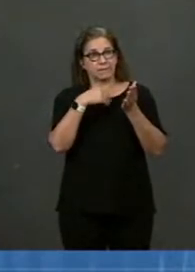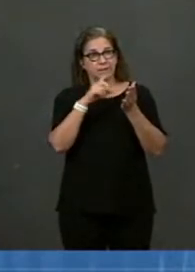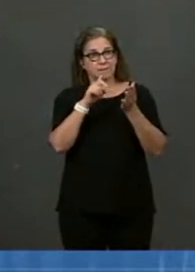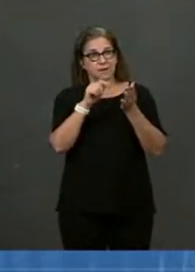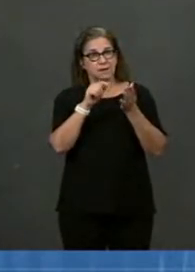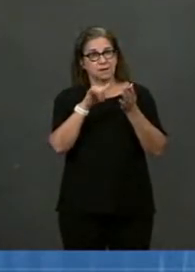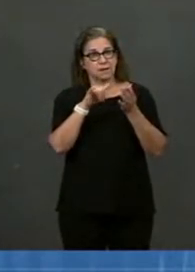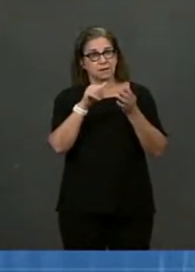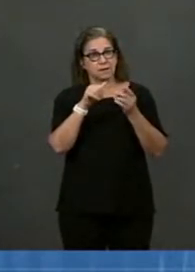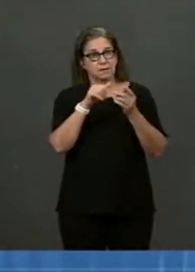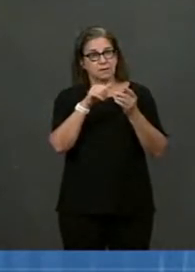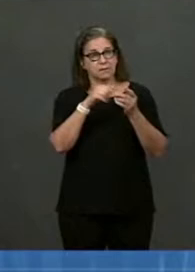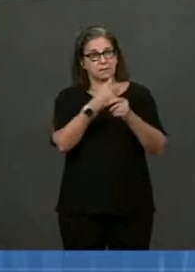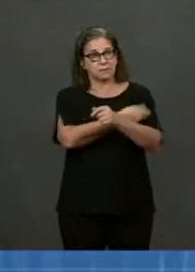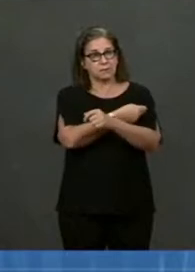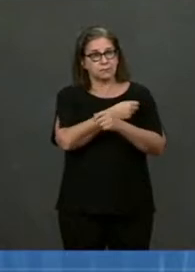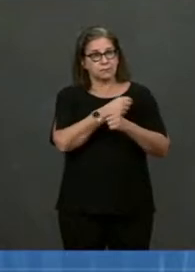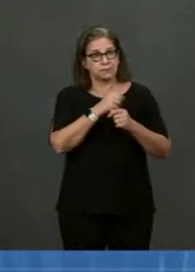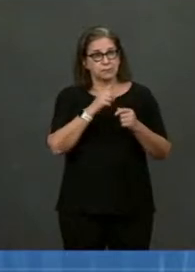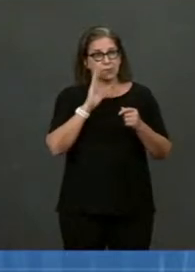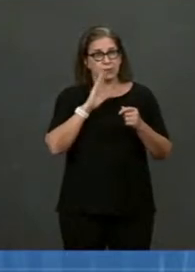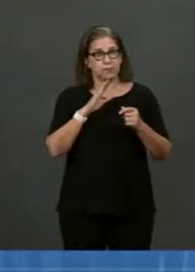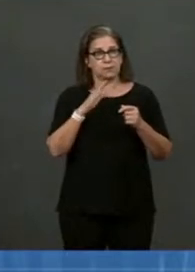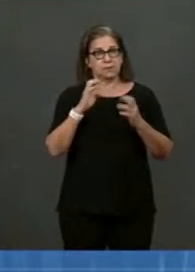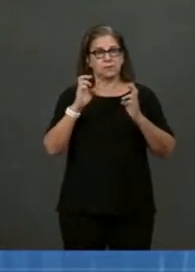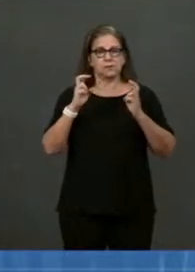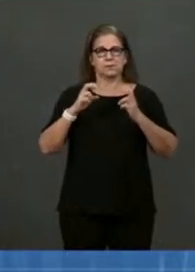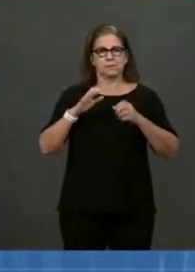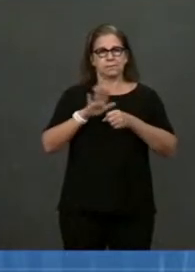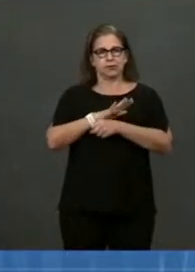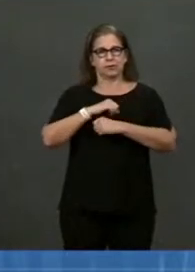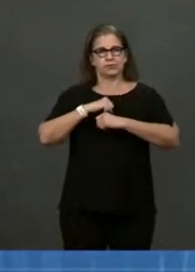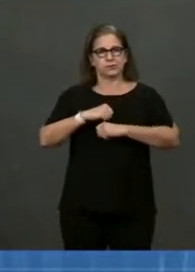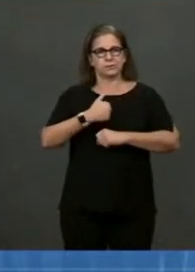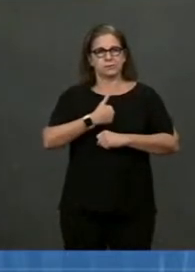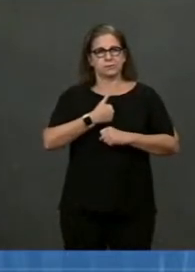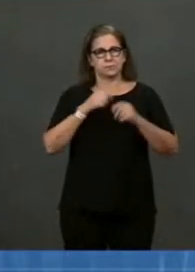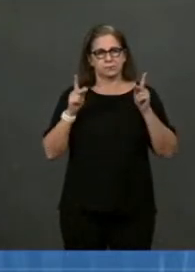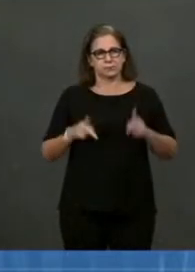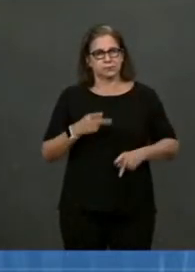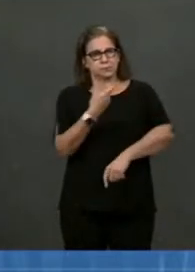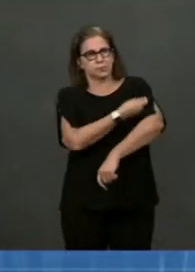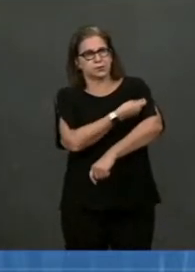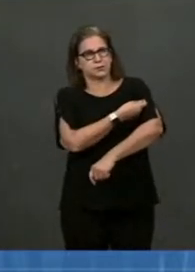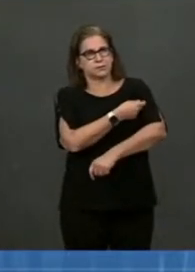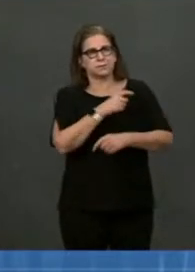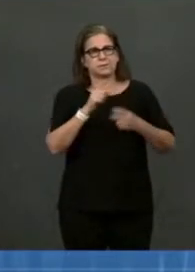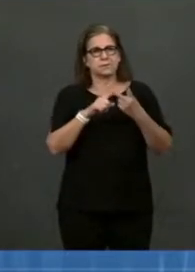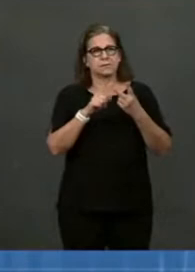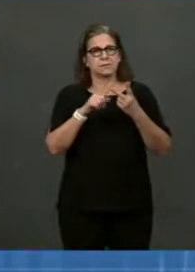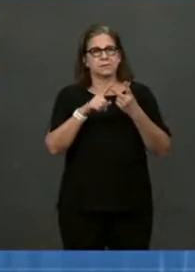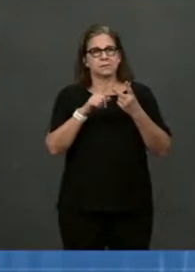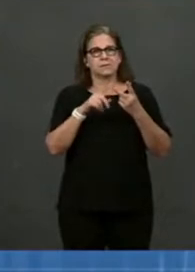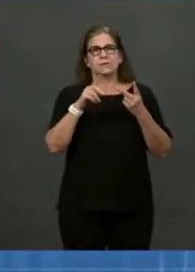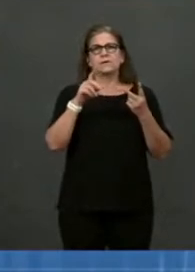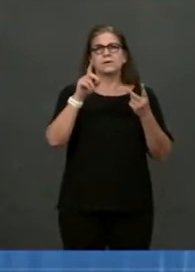between vaccinated and boosted individuals? And then maybe for Dr. Wentz here and Jeff, is the